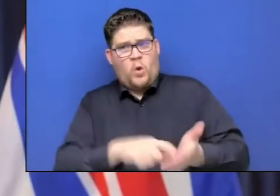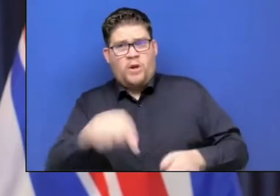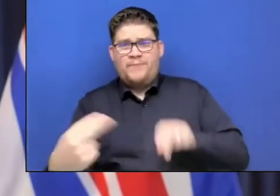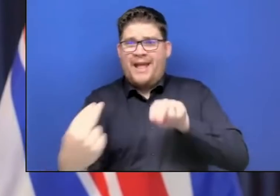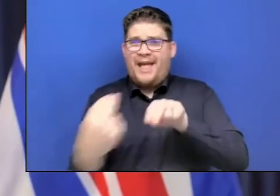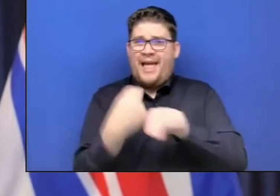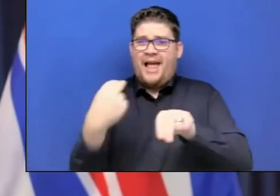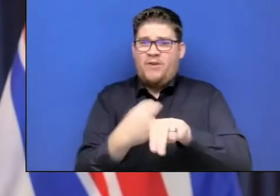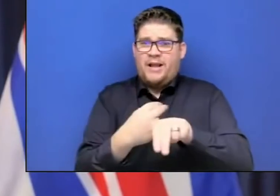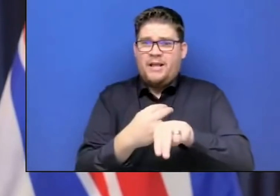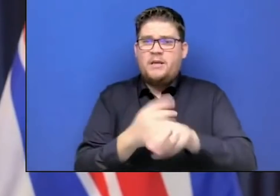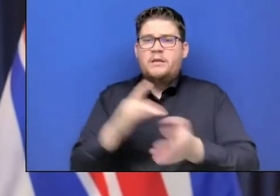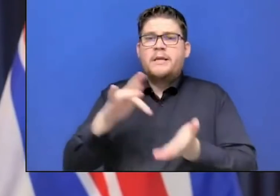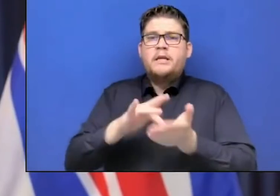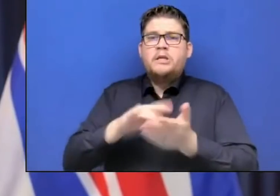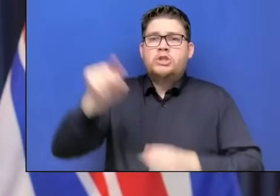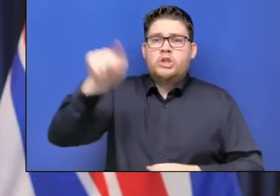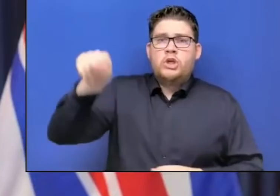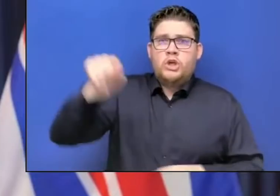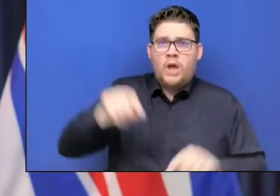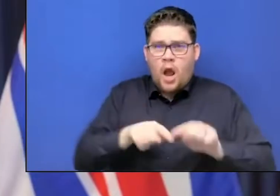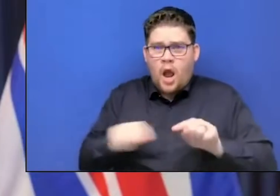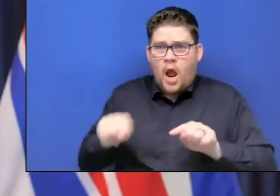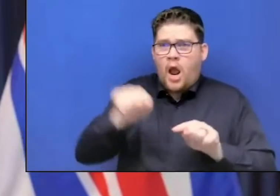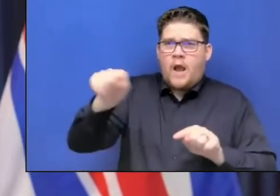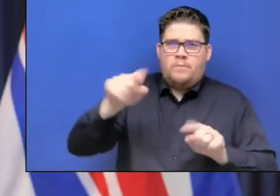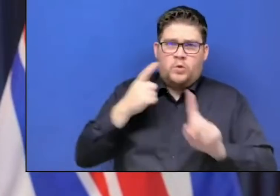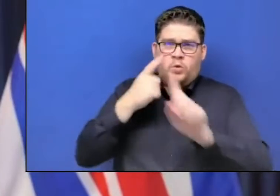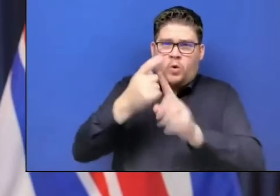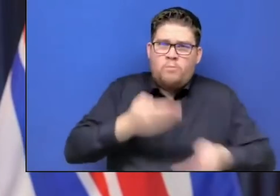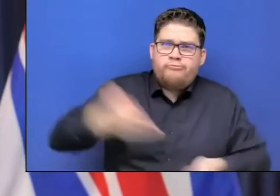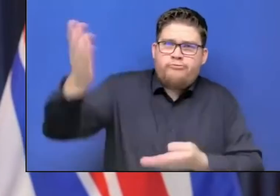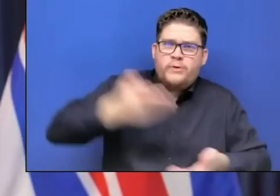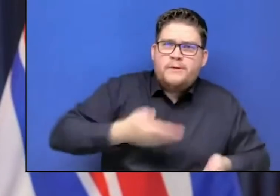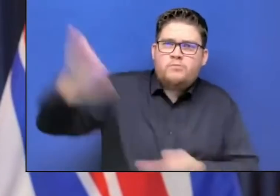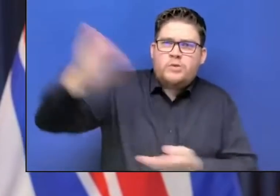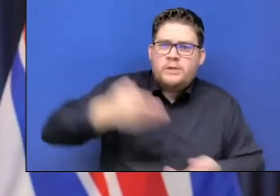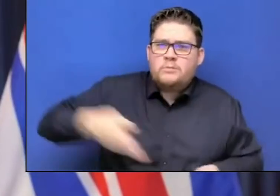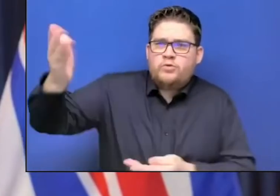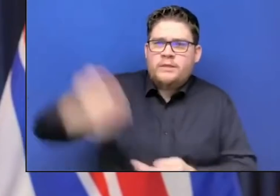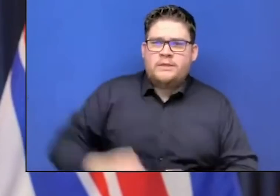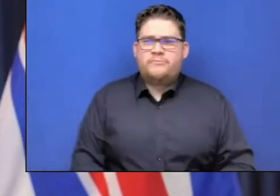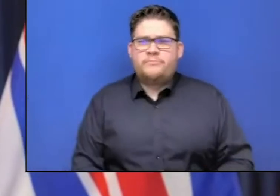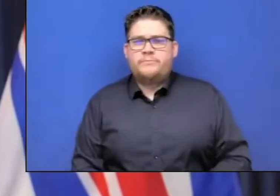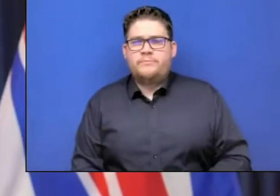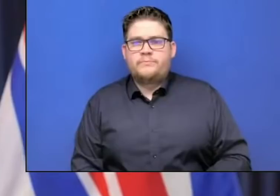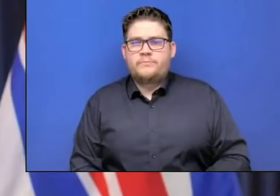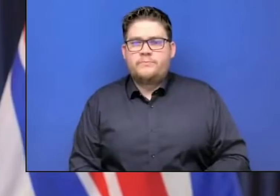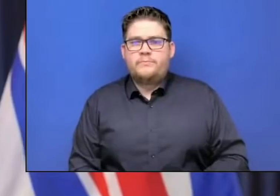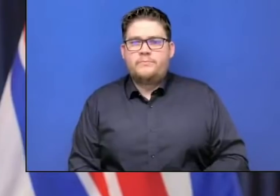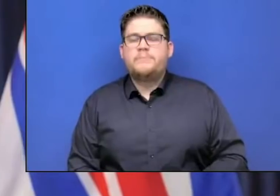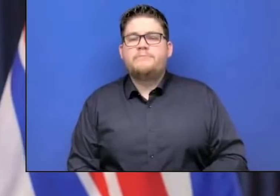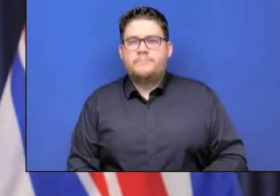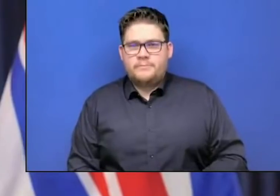moving. This declaration will allow us to implement any provincial emergency measures and allow access to all